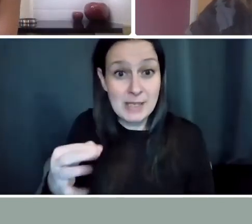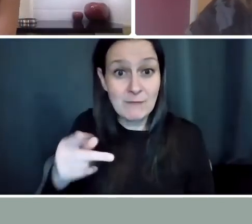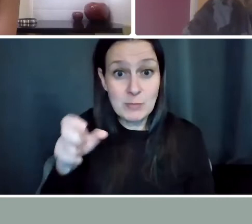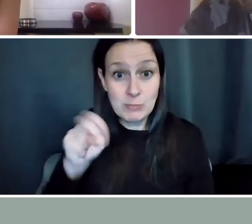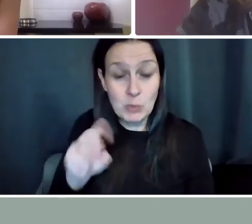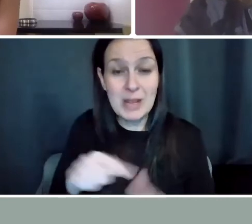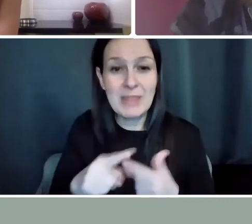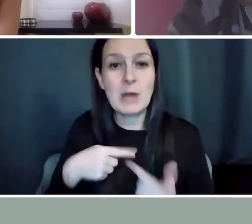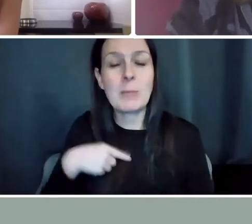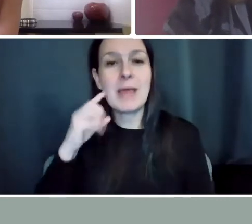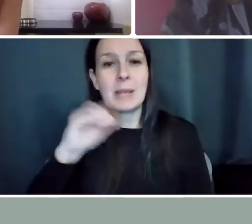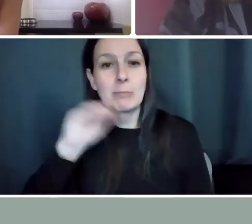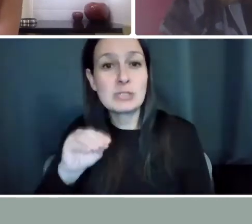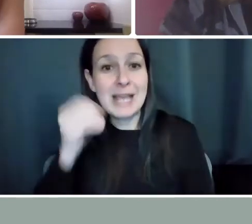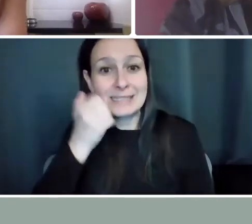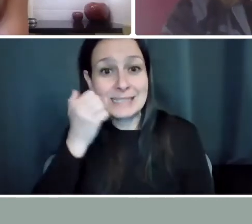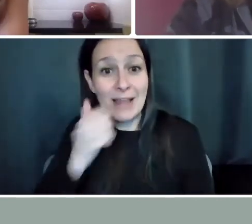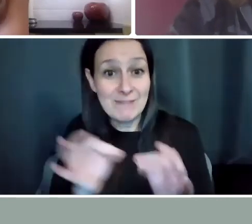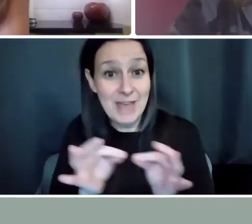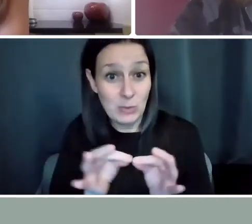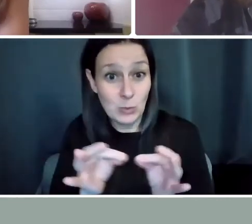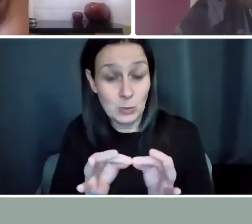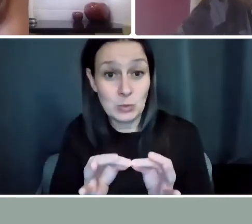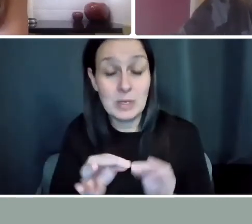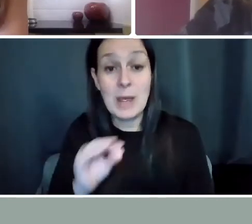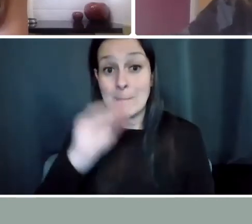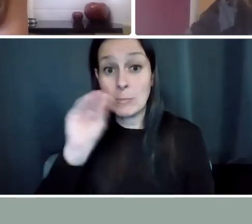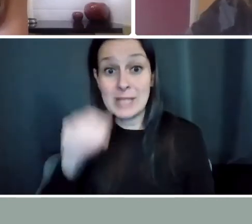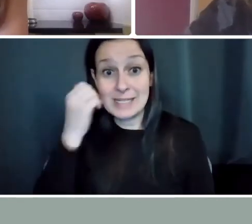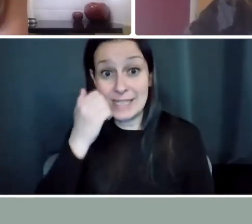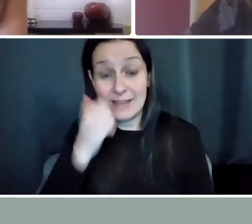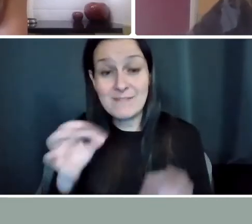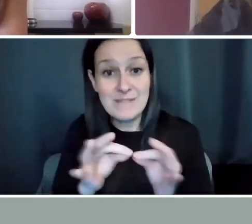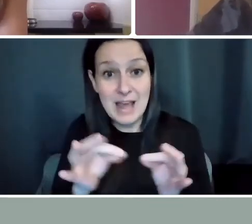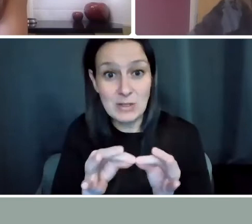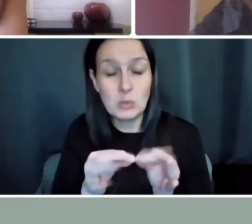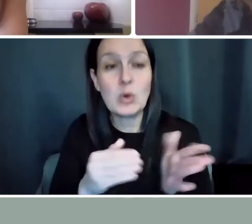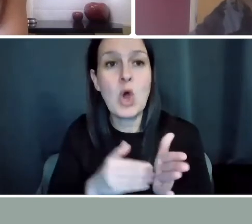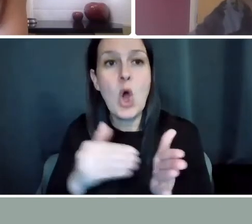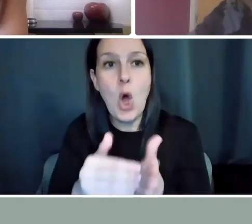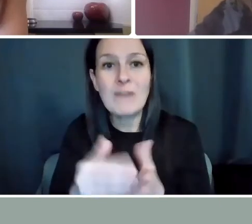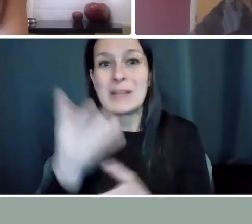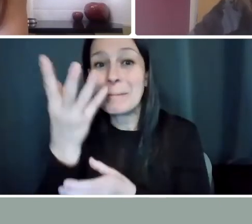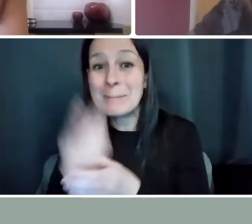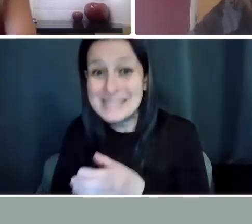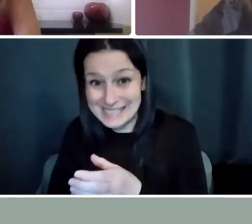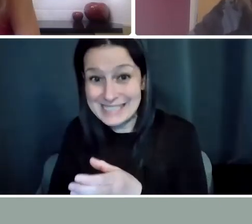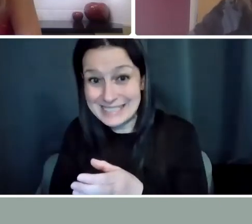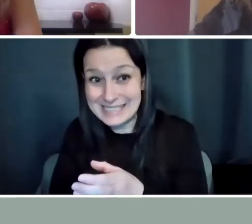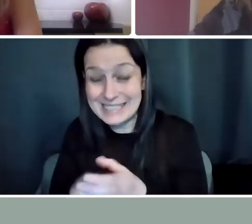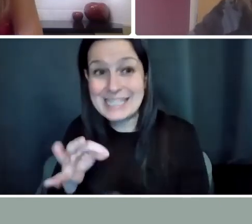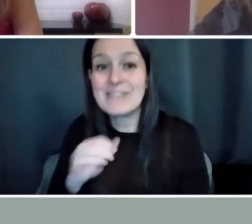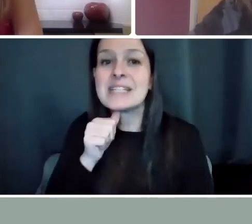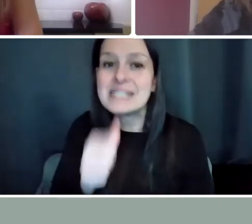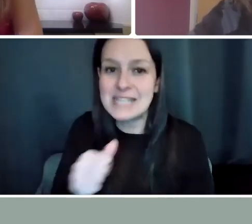with the percent daily value. The percent daily value is often missing when it's